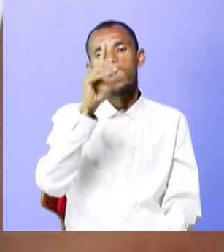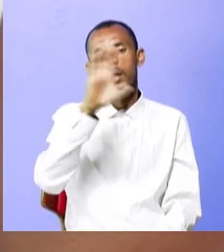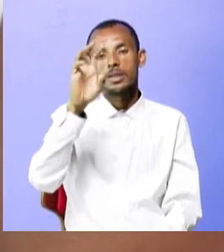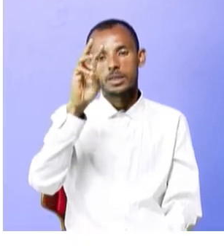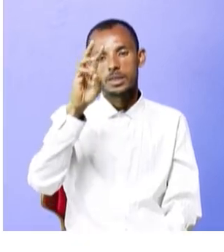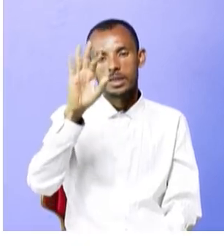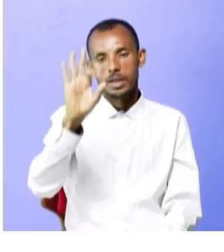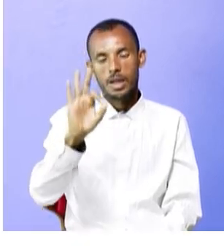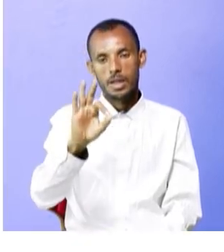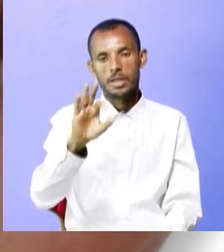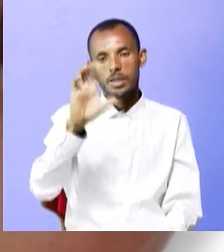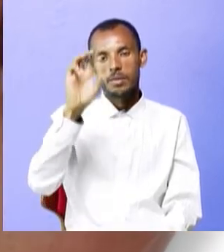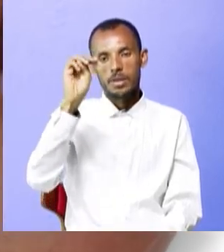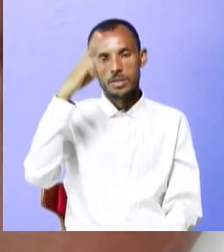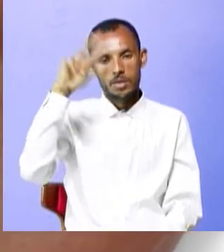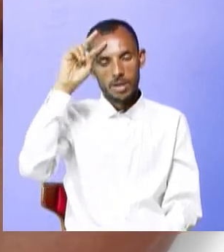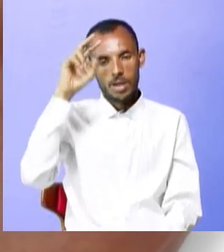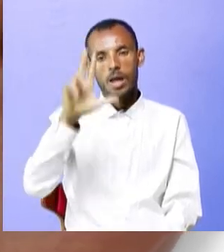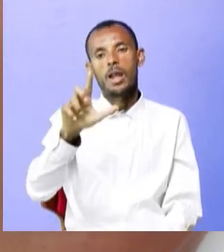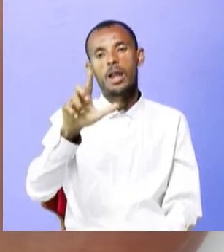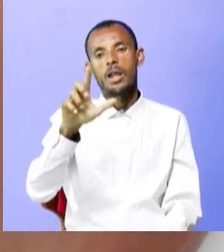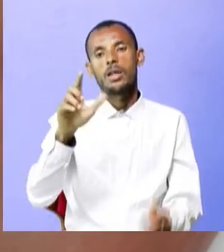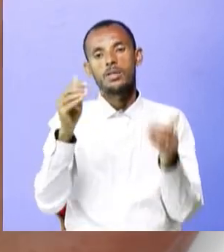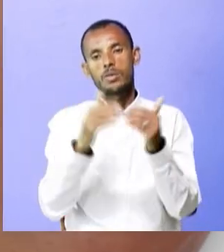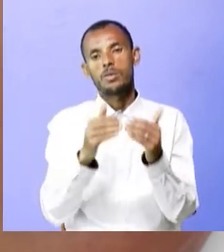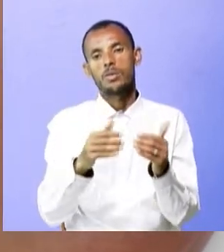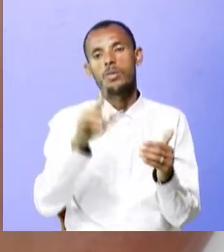169 centimeter square. So L becomes square root of